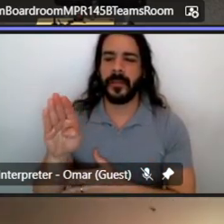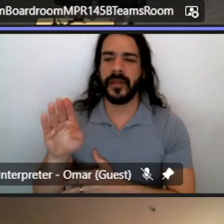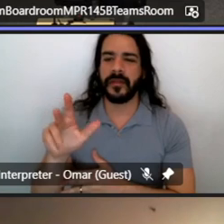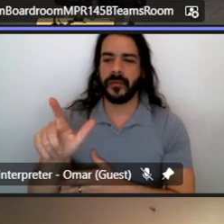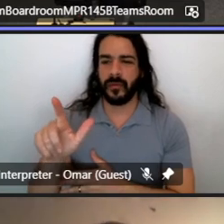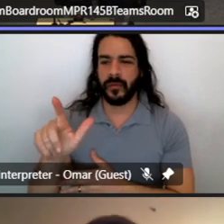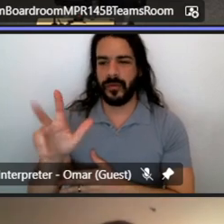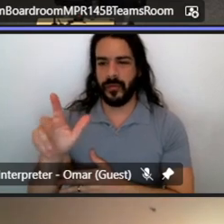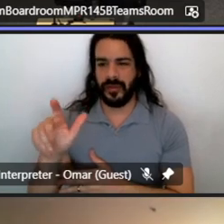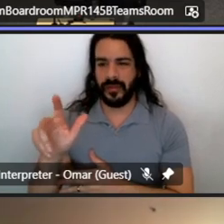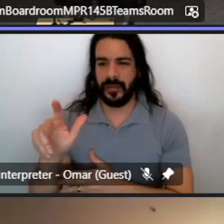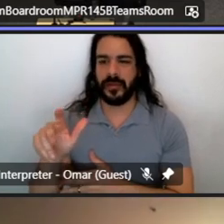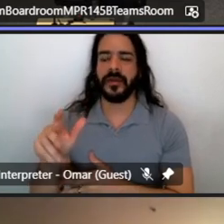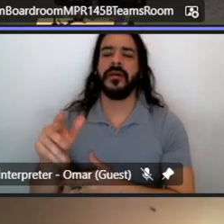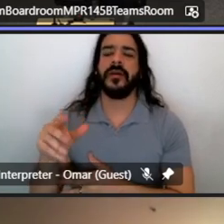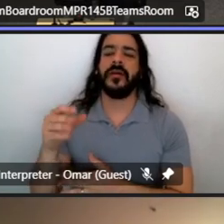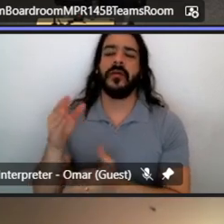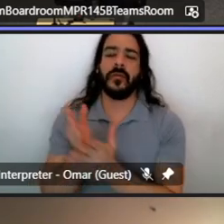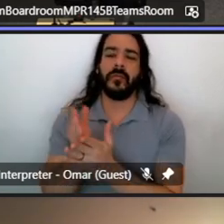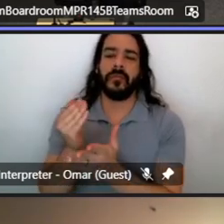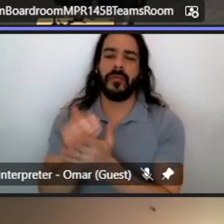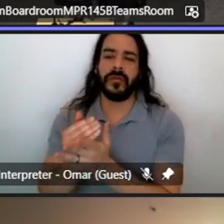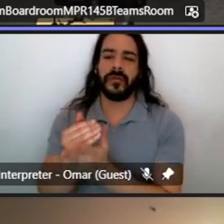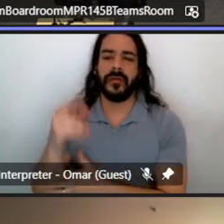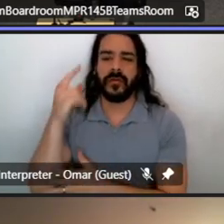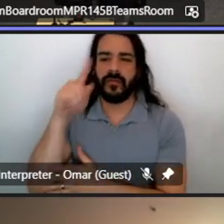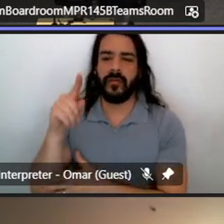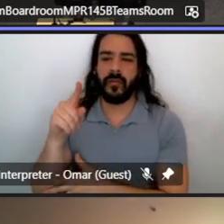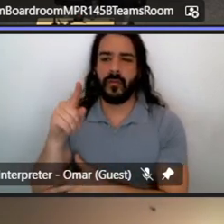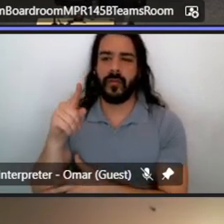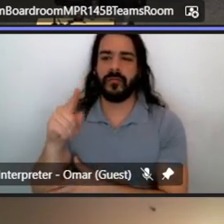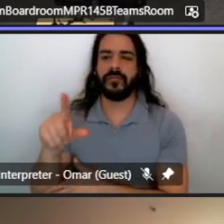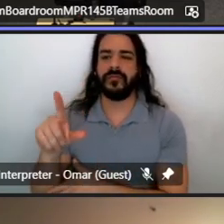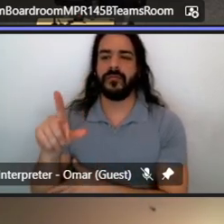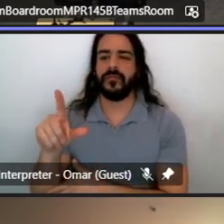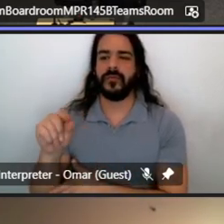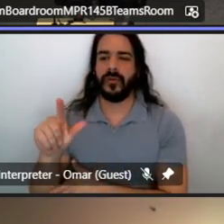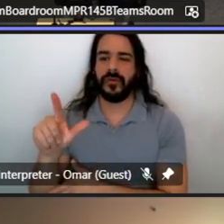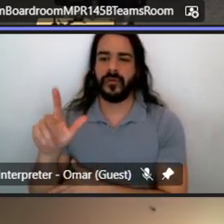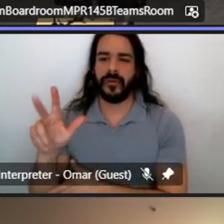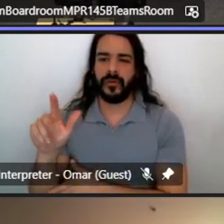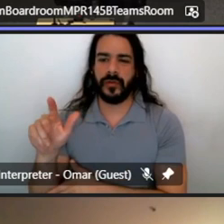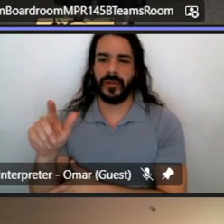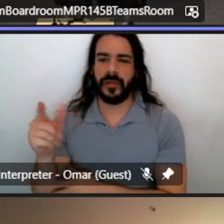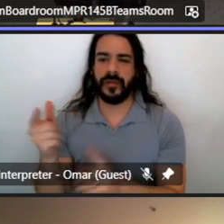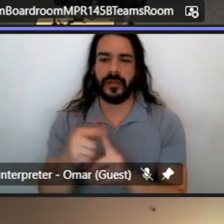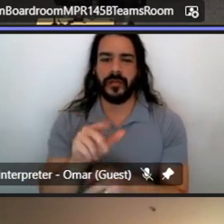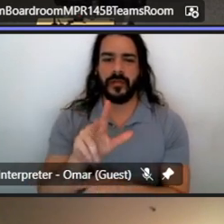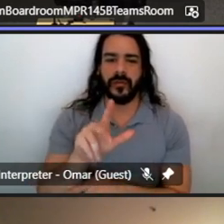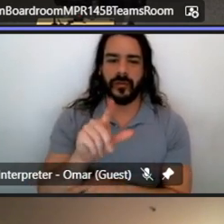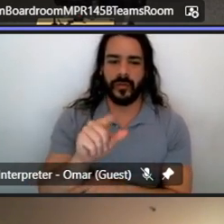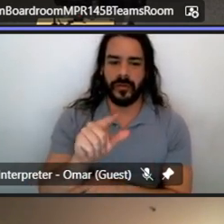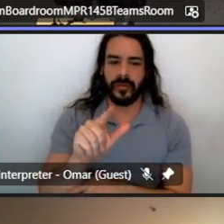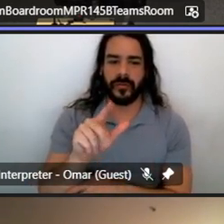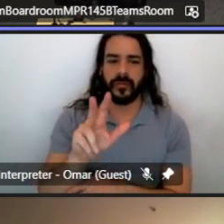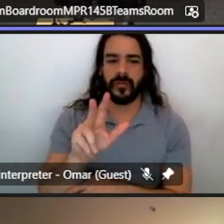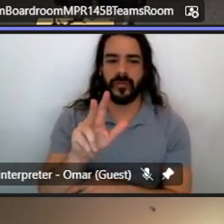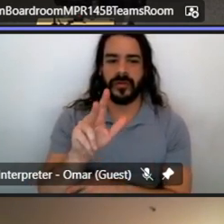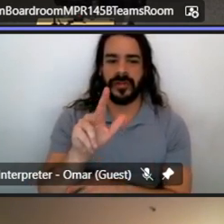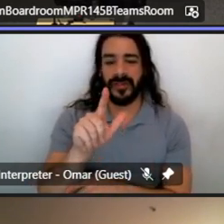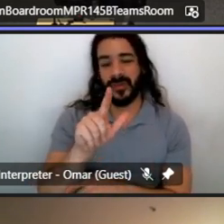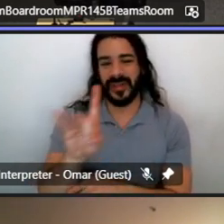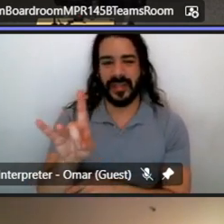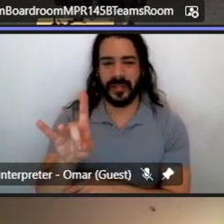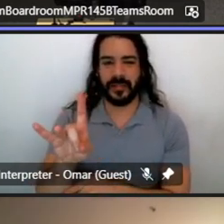B23-001, Metro's proposed FY2023 through 2028 capital improvement program, and